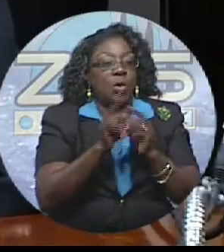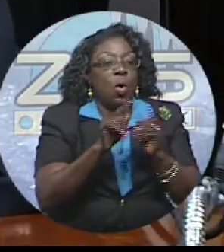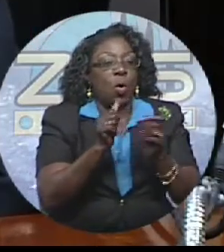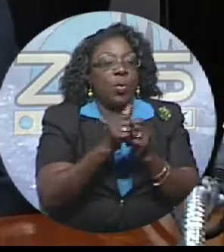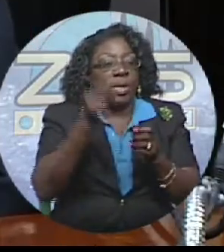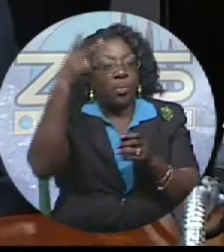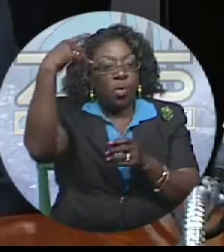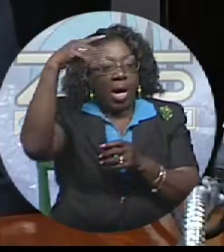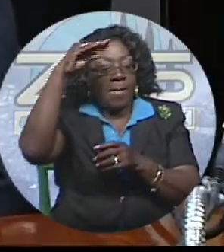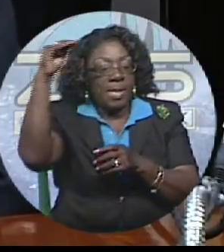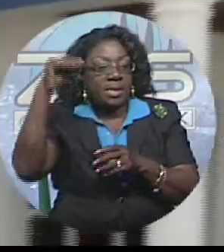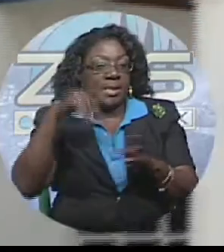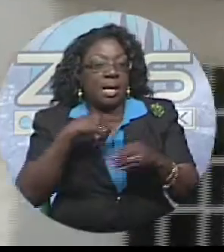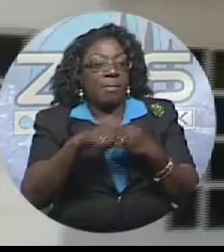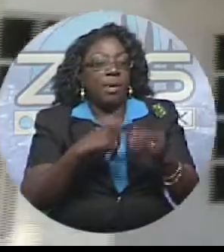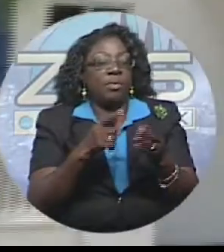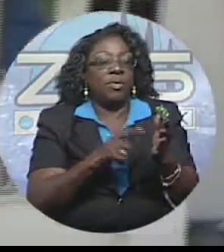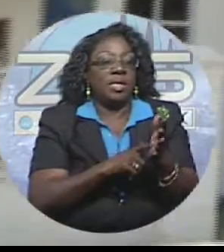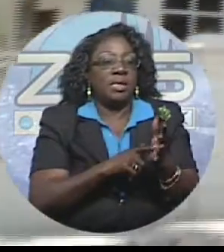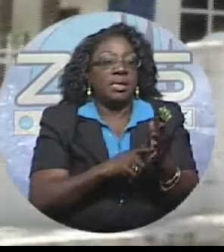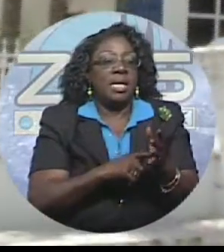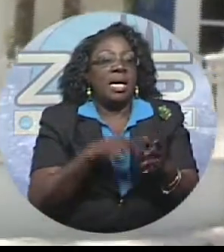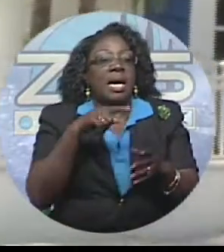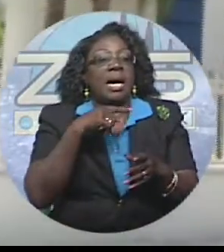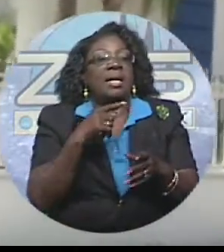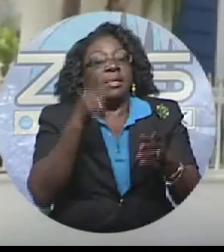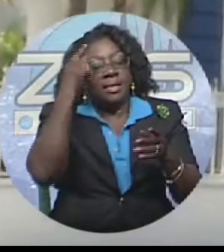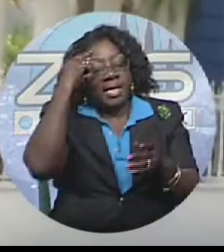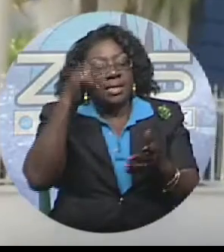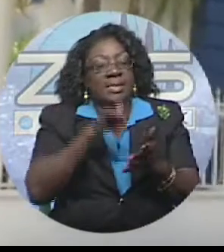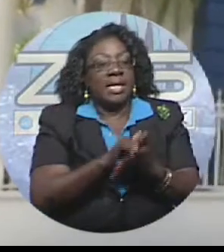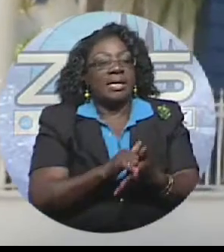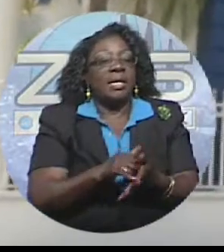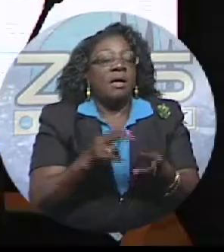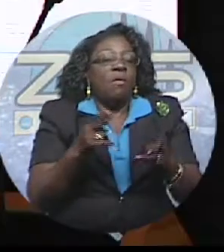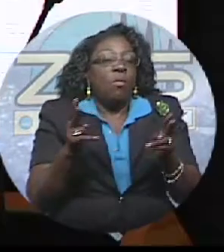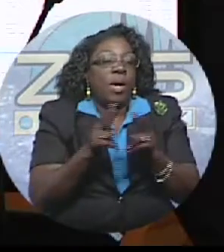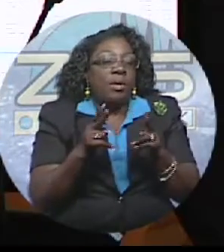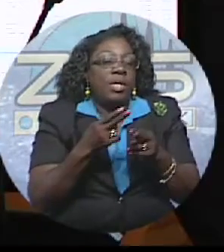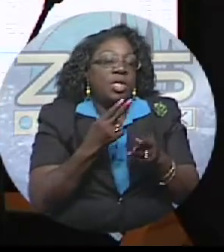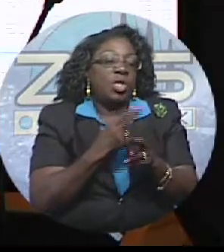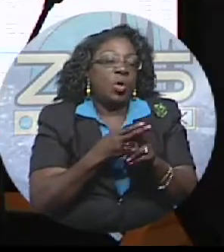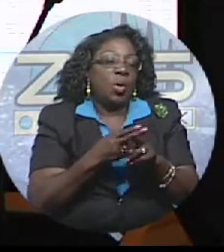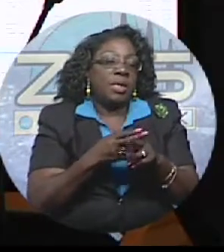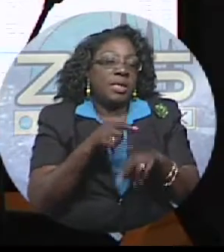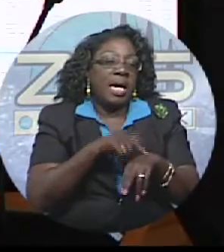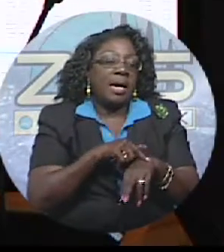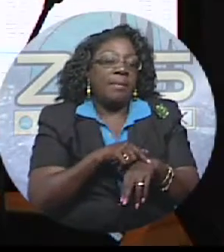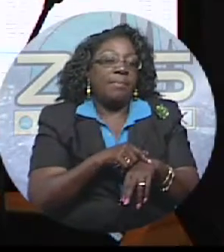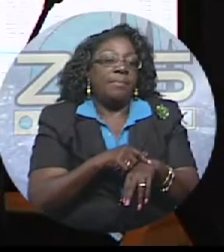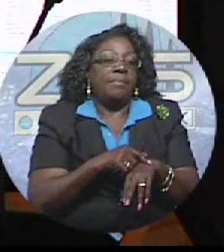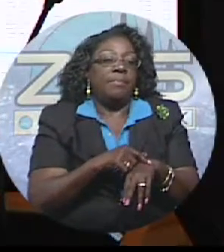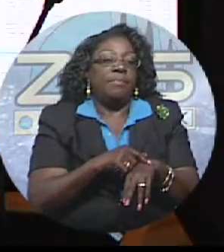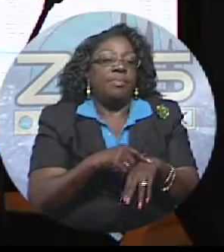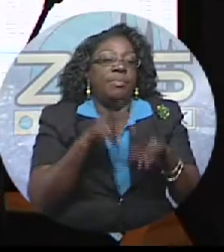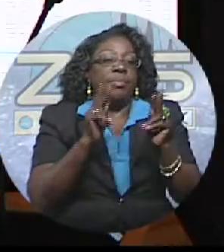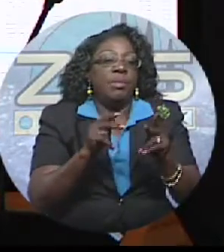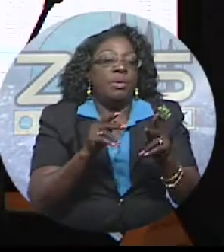Christie, almost 3 weeks ago and is optimistic that a resolution is within reach. I have been making this